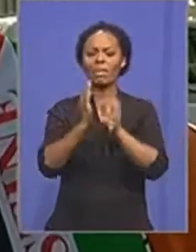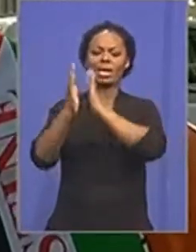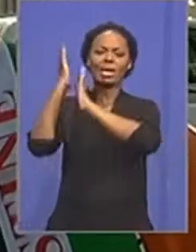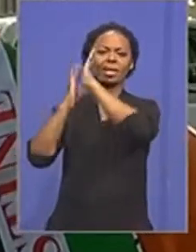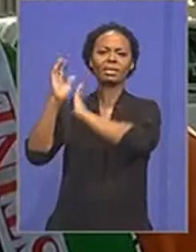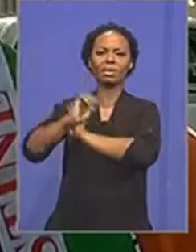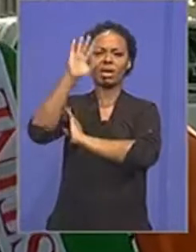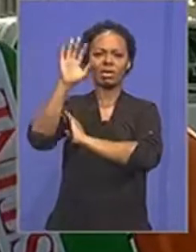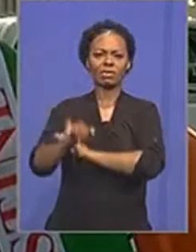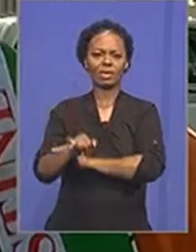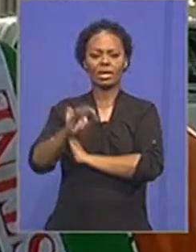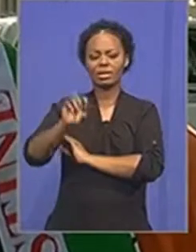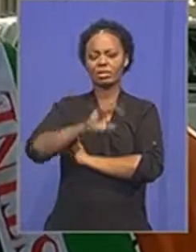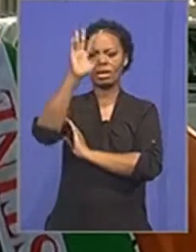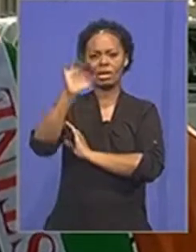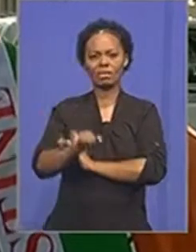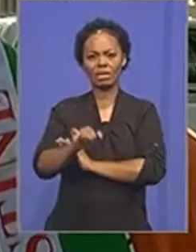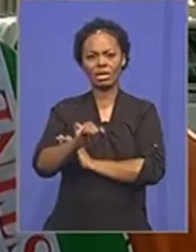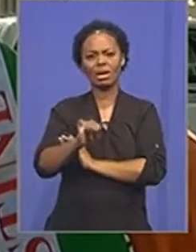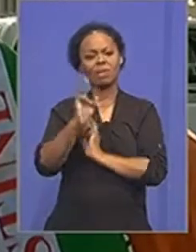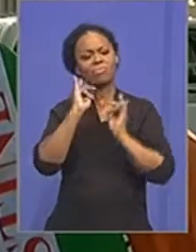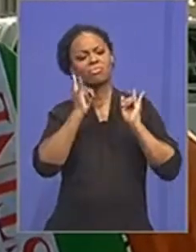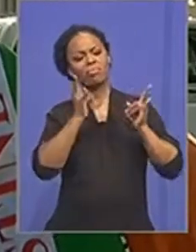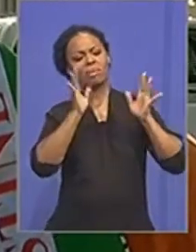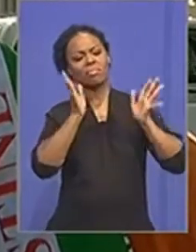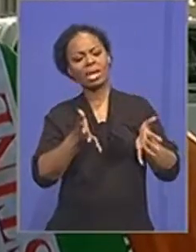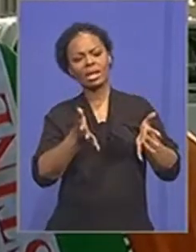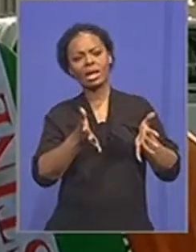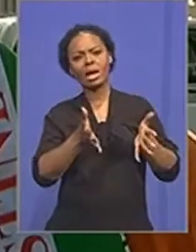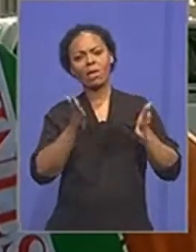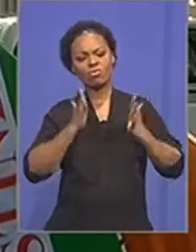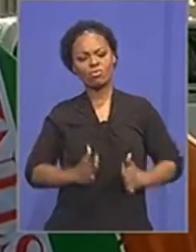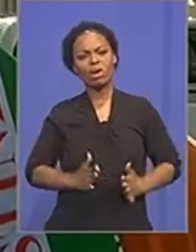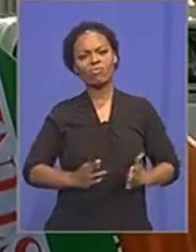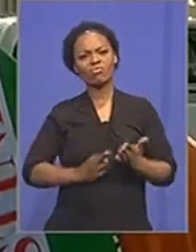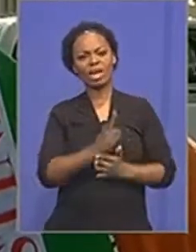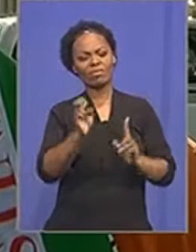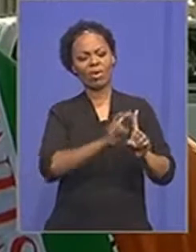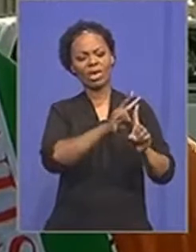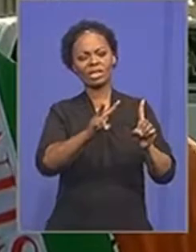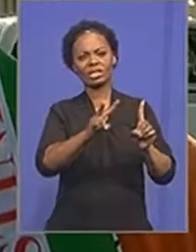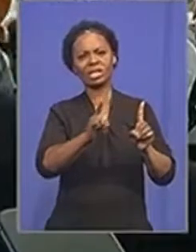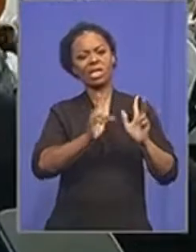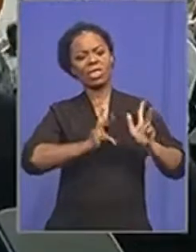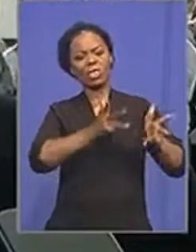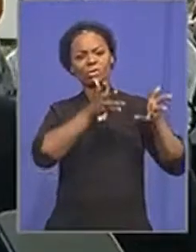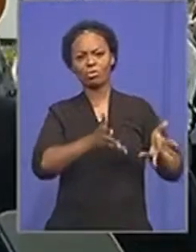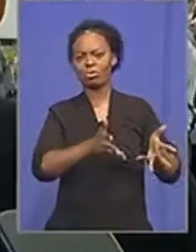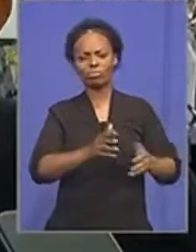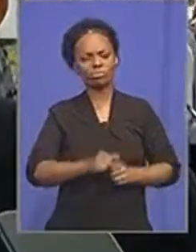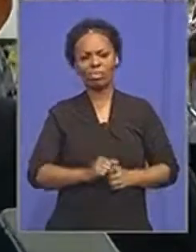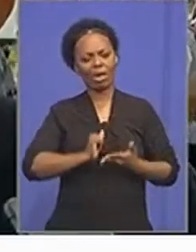cannot recognize those atrocities as the human rights violations that they are, then I'm astounded. So